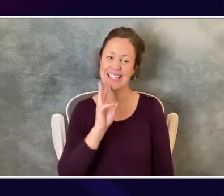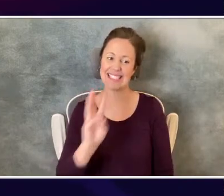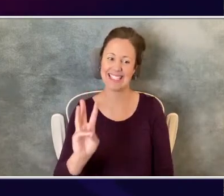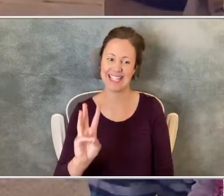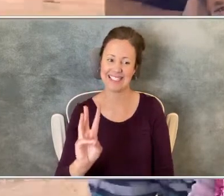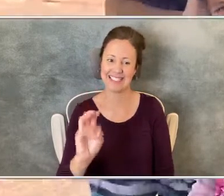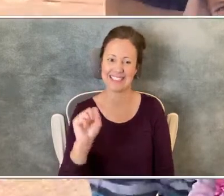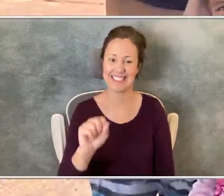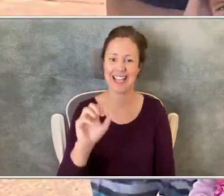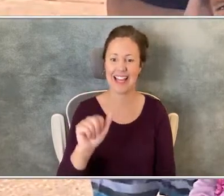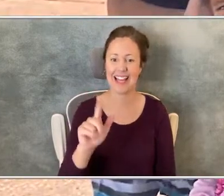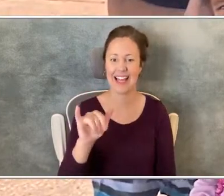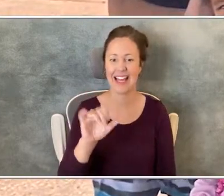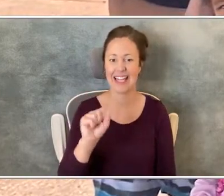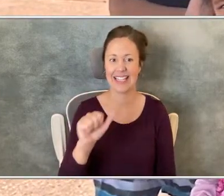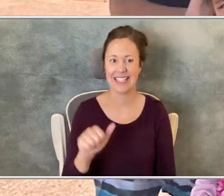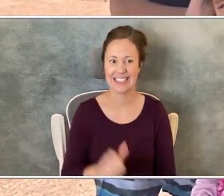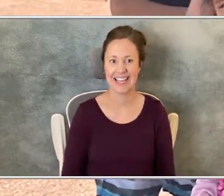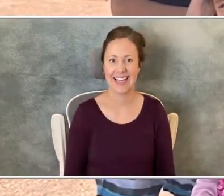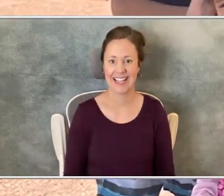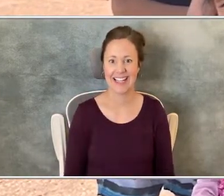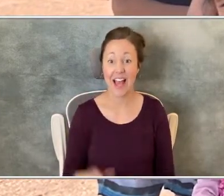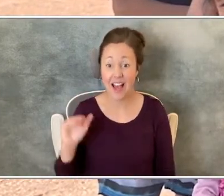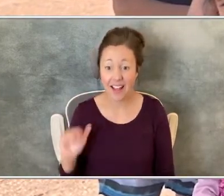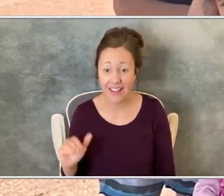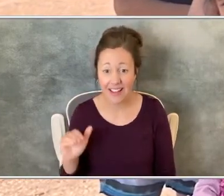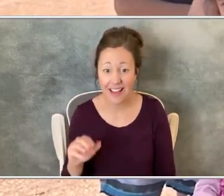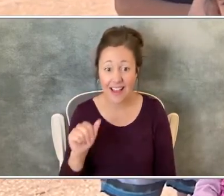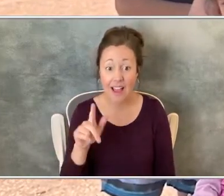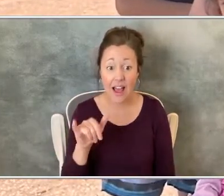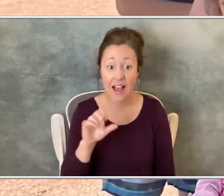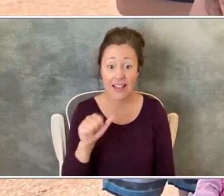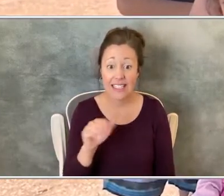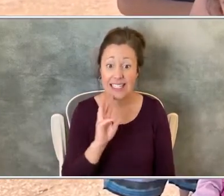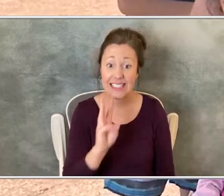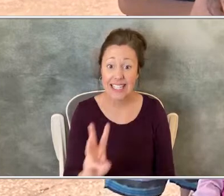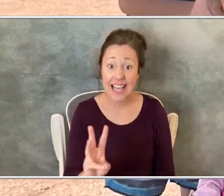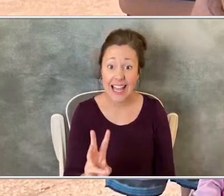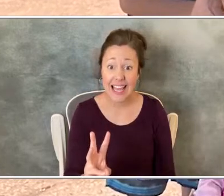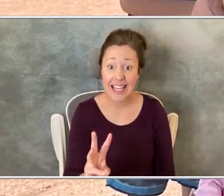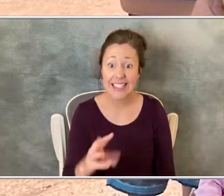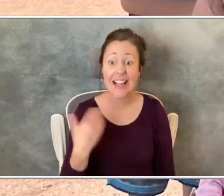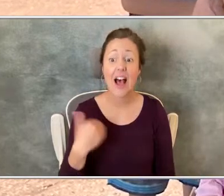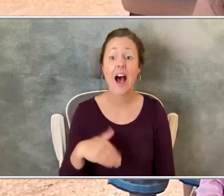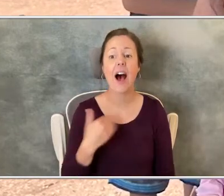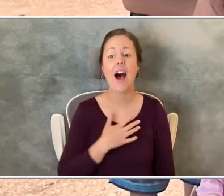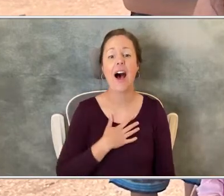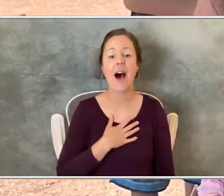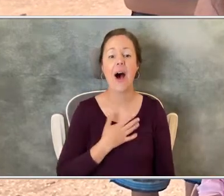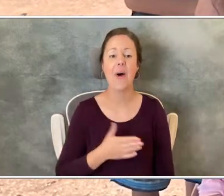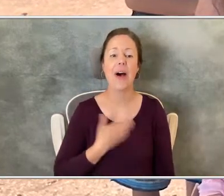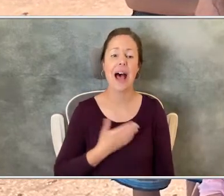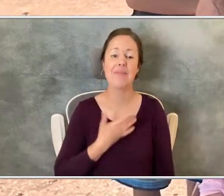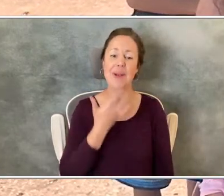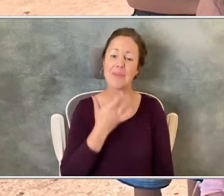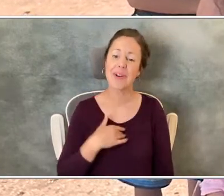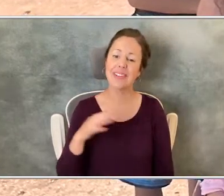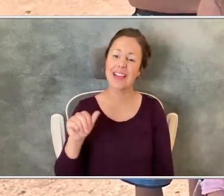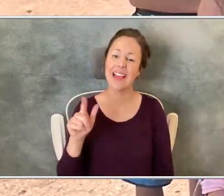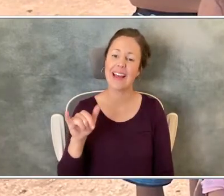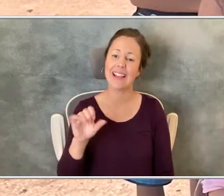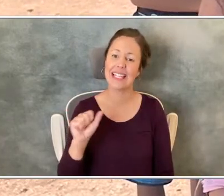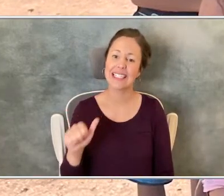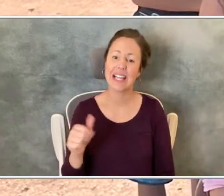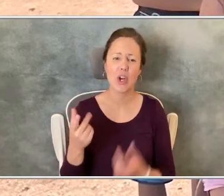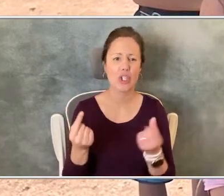Alyssa, the little one? Yeah. Alyssa 6? Alyssa's 6. Happy birthday, Alyssa. Shout out. What are you guys doing tonight? Cake, ice cream? We